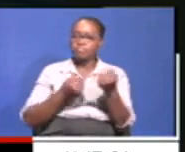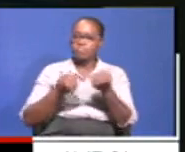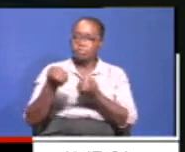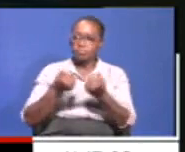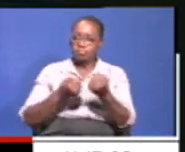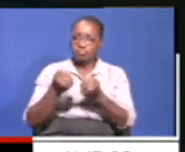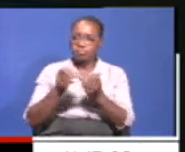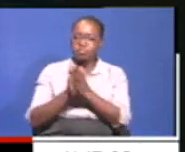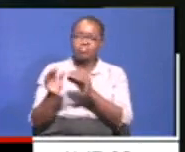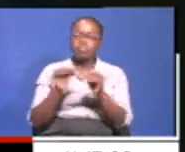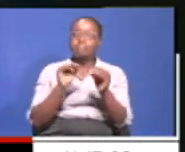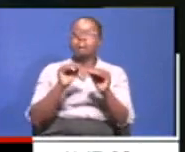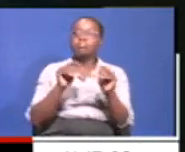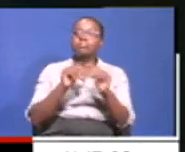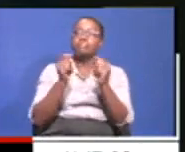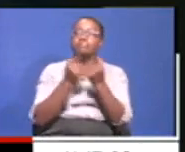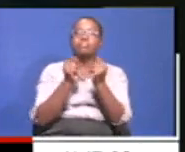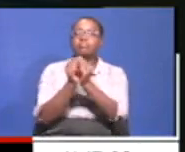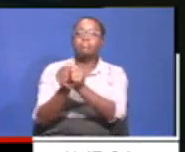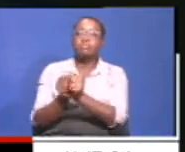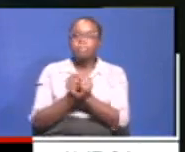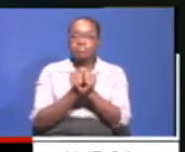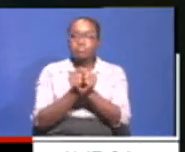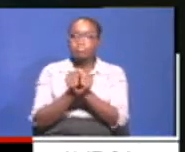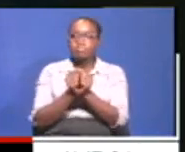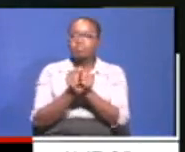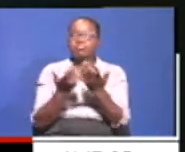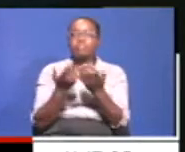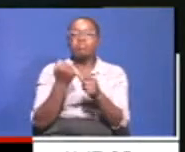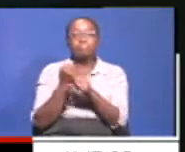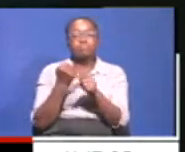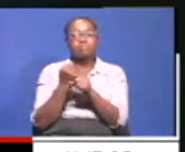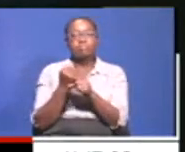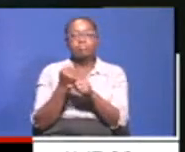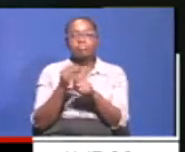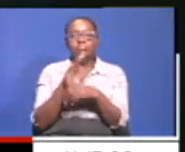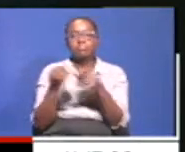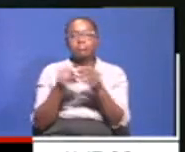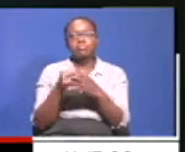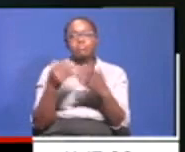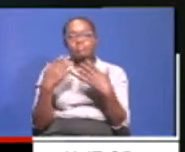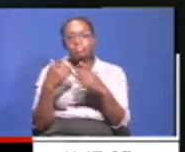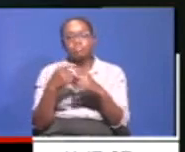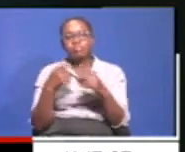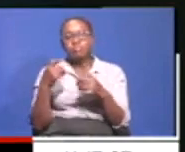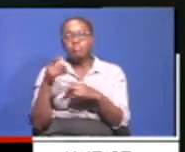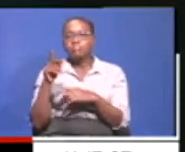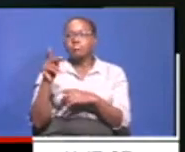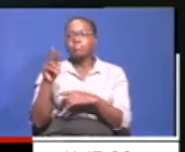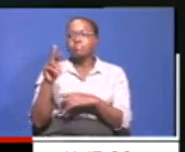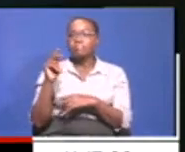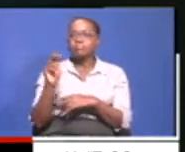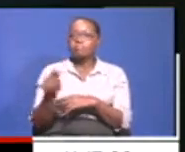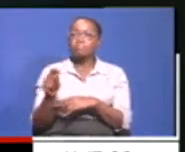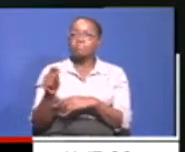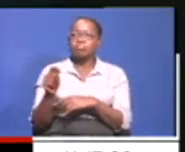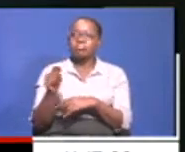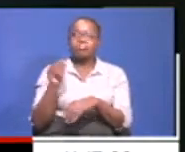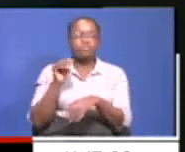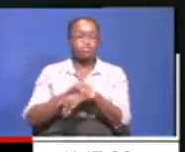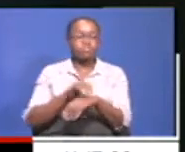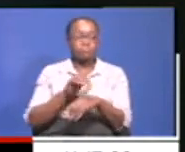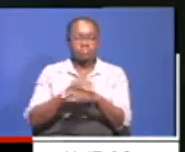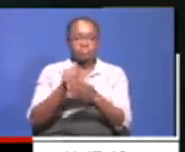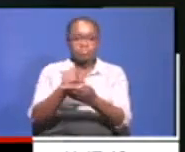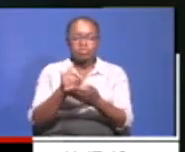putting a team together who will be our service crew, who are all people, guys from KRT. They really have been so helpful. We're